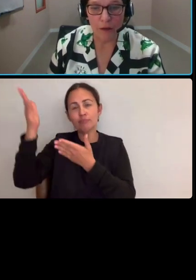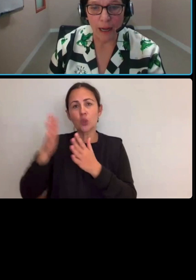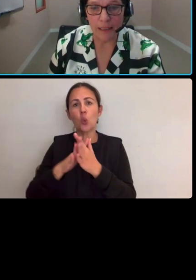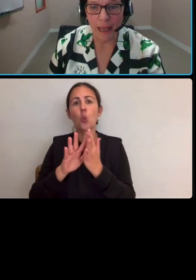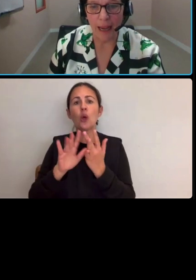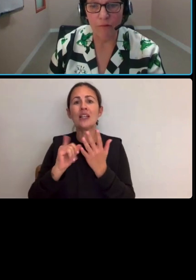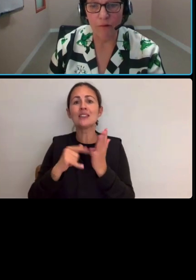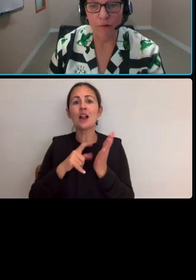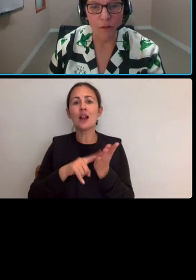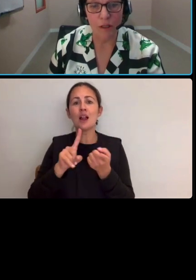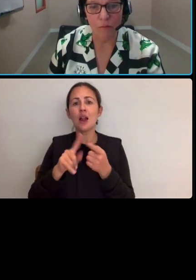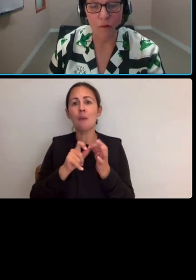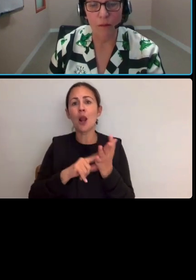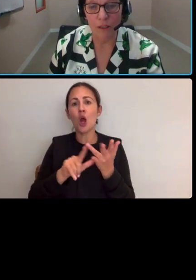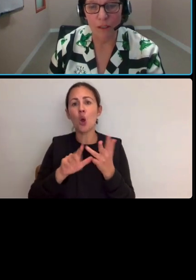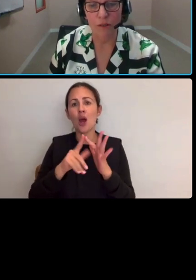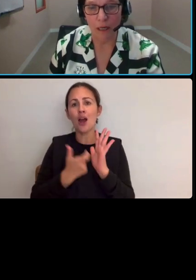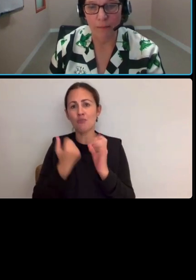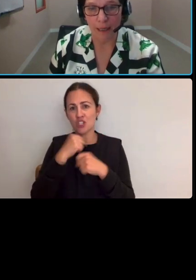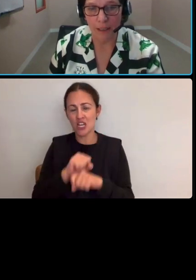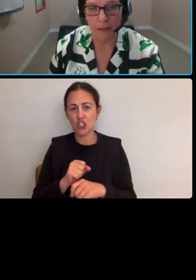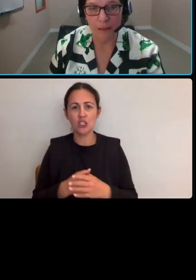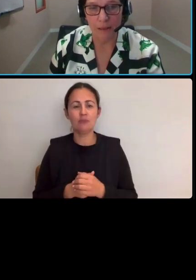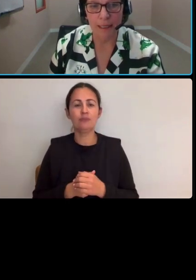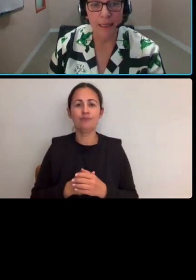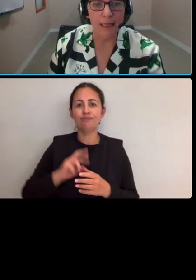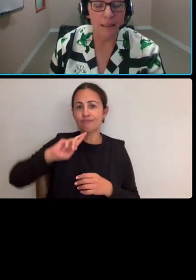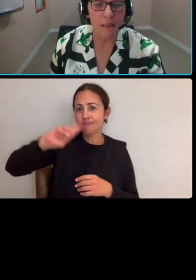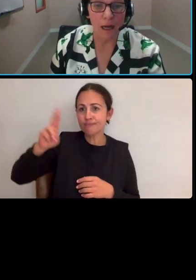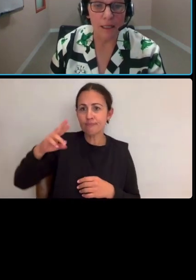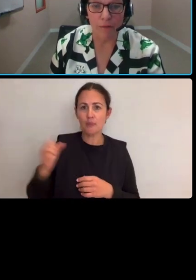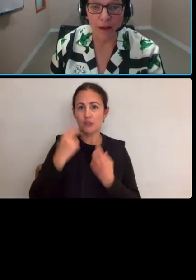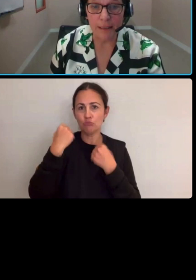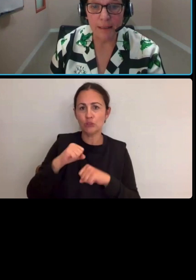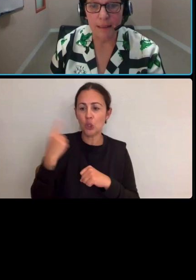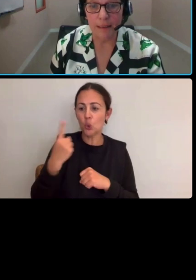model and the new Aged Care Act responds to the Royal Commission's recommendations.